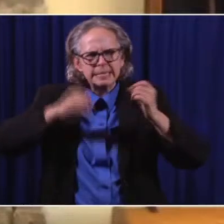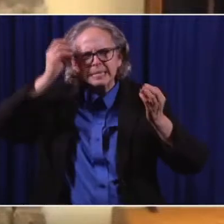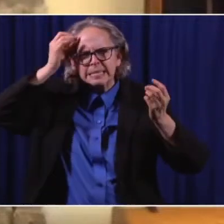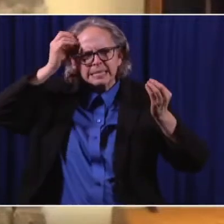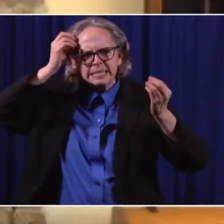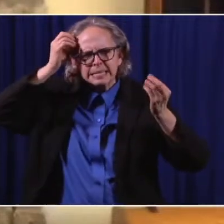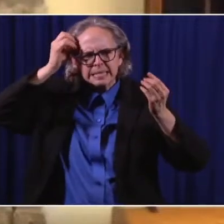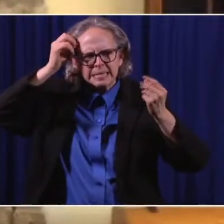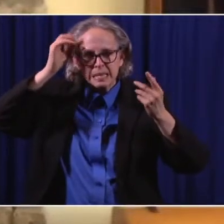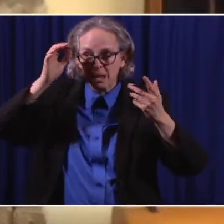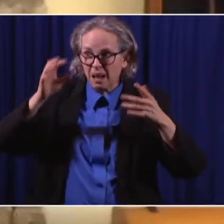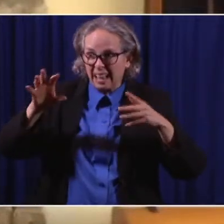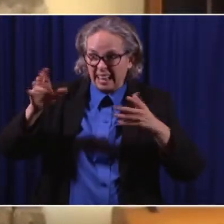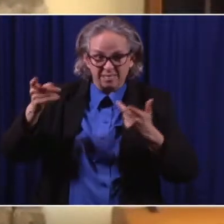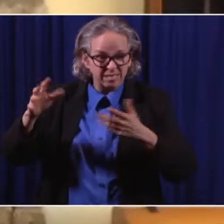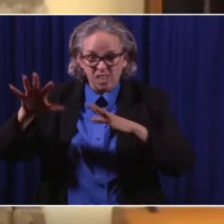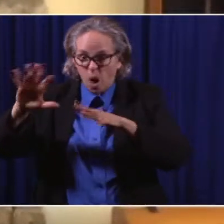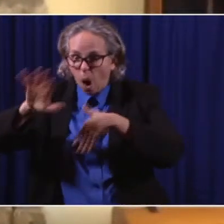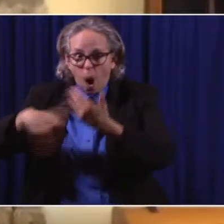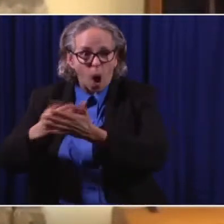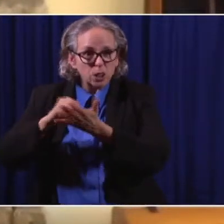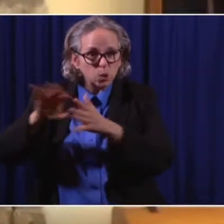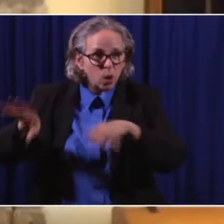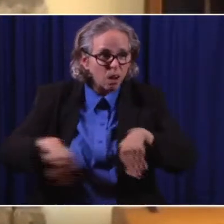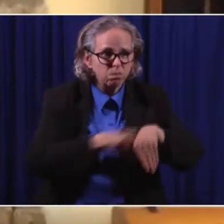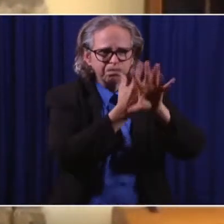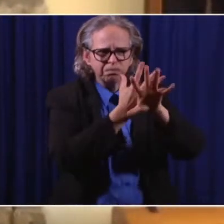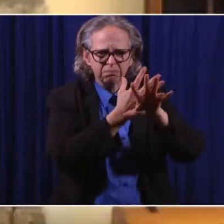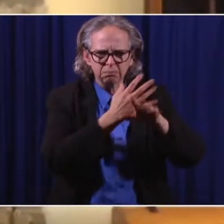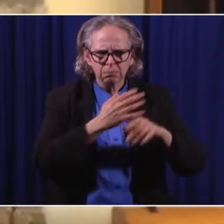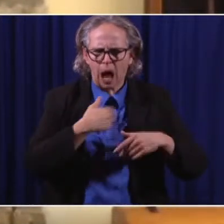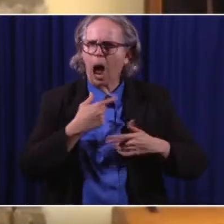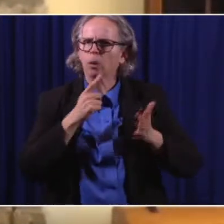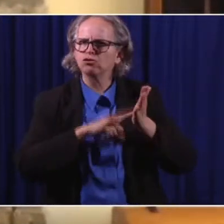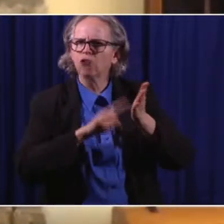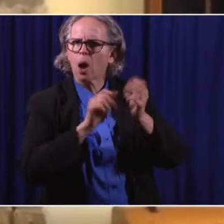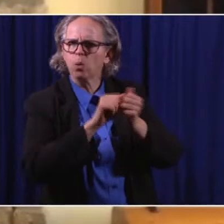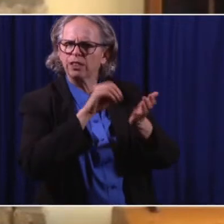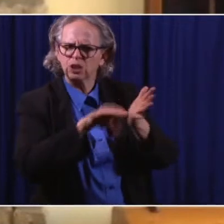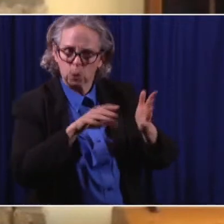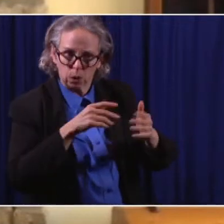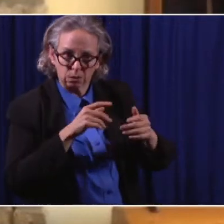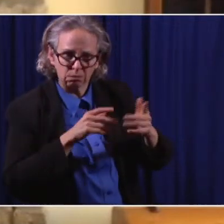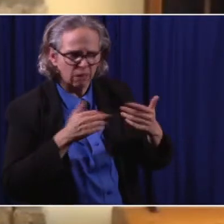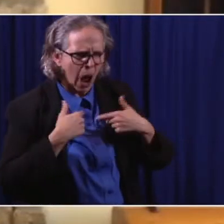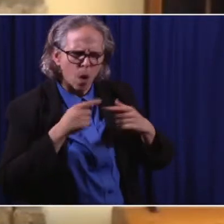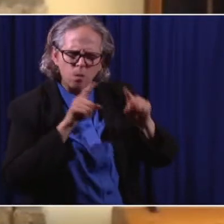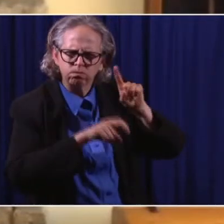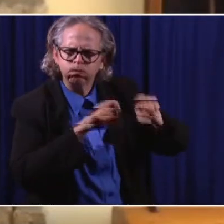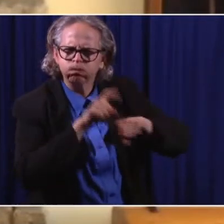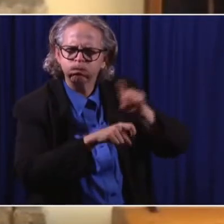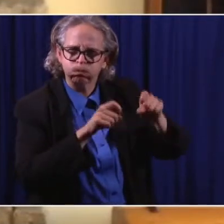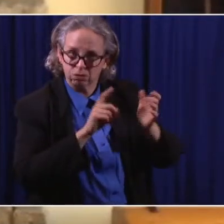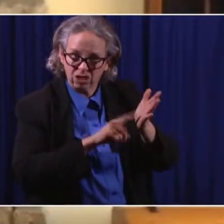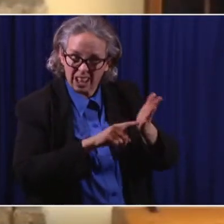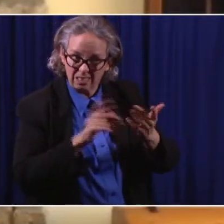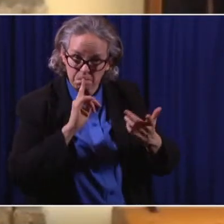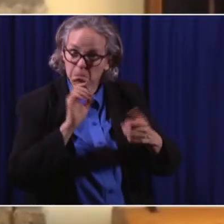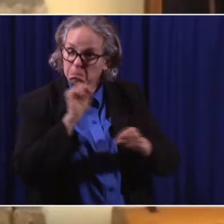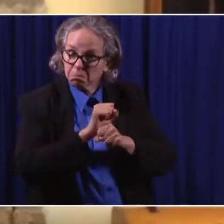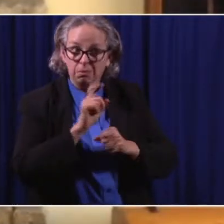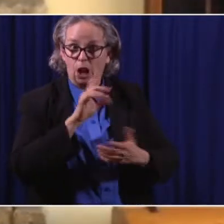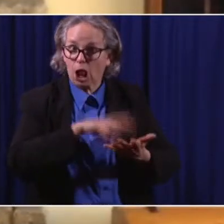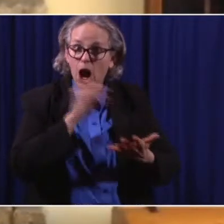doing? Everybody's trying, but how is this getting delivered? Are the kids getting it? And I would